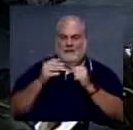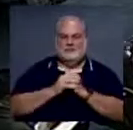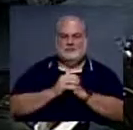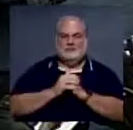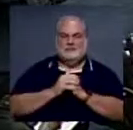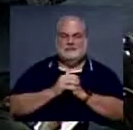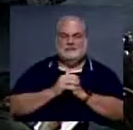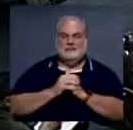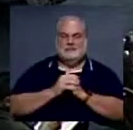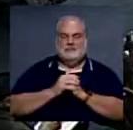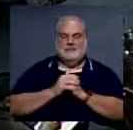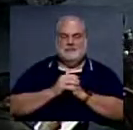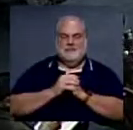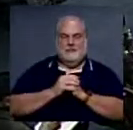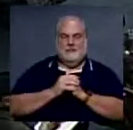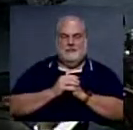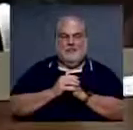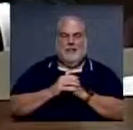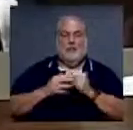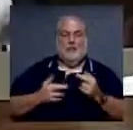read the resolutions.